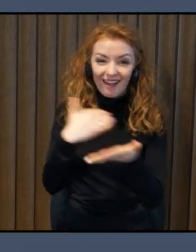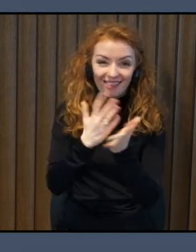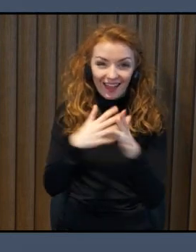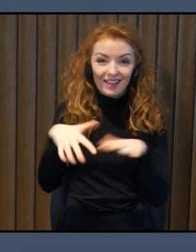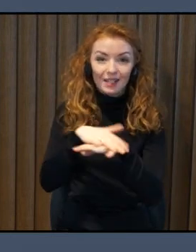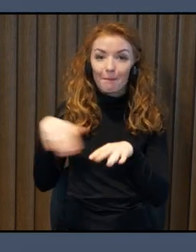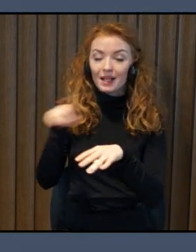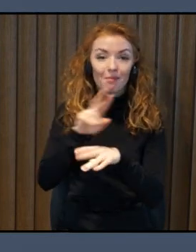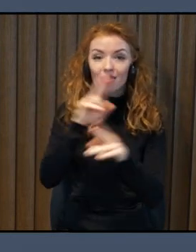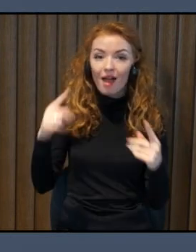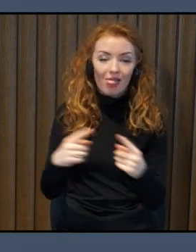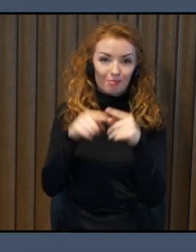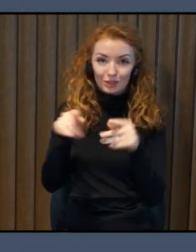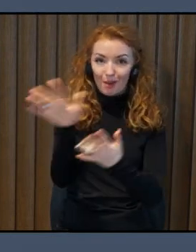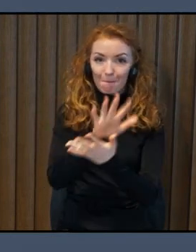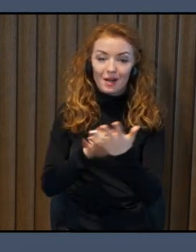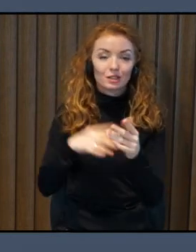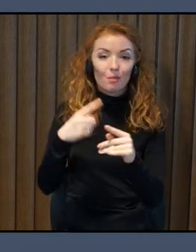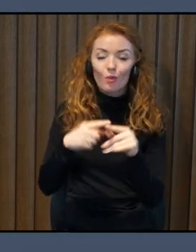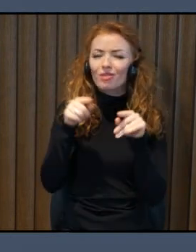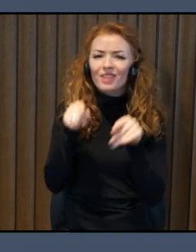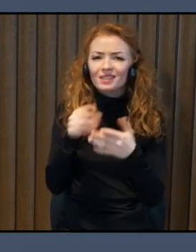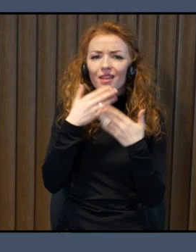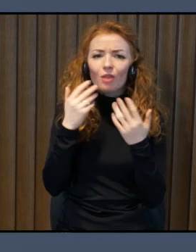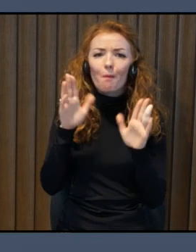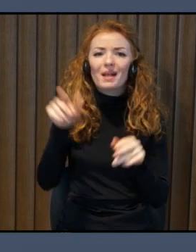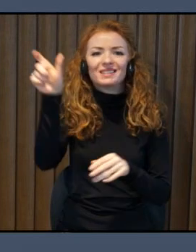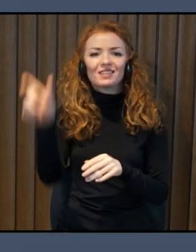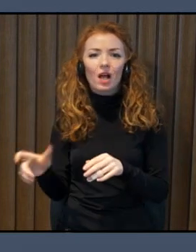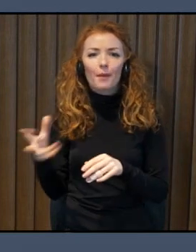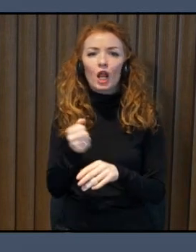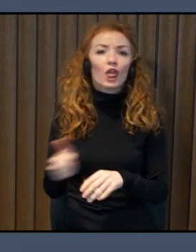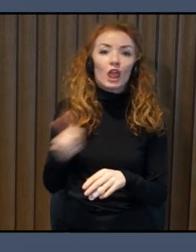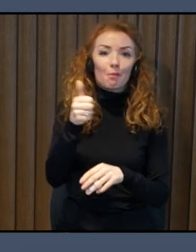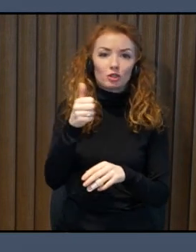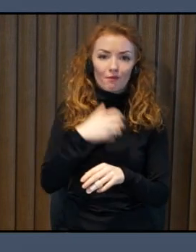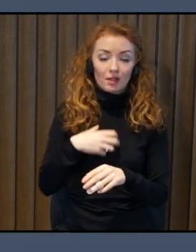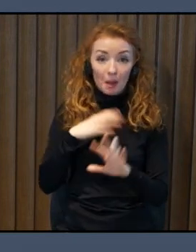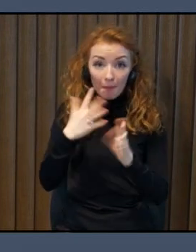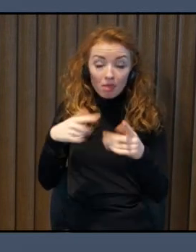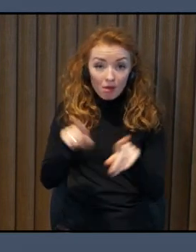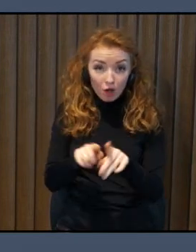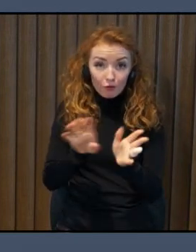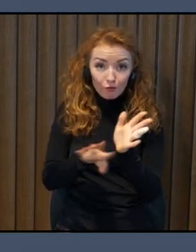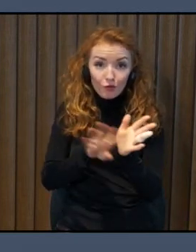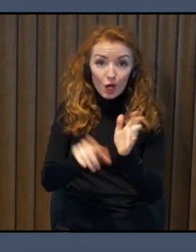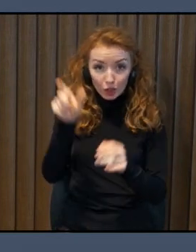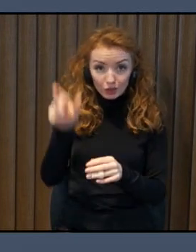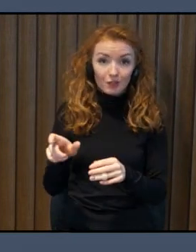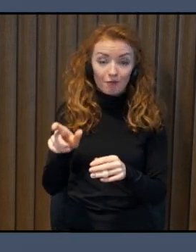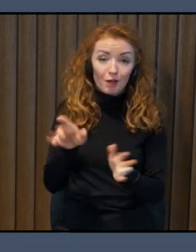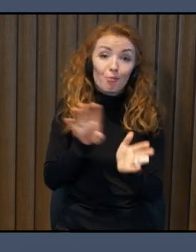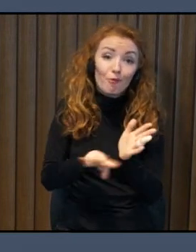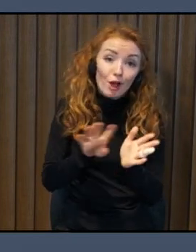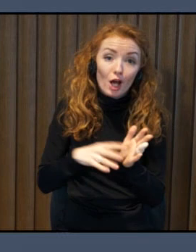society do not fit with this description. I would say even the largest part of the public. And we are not talking about people with special needs,